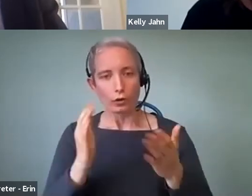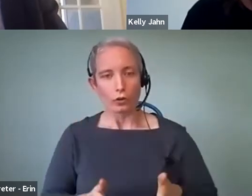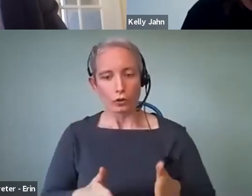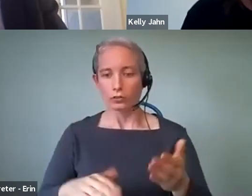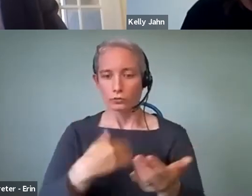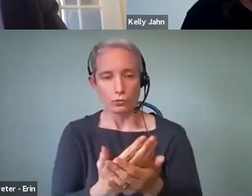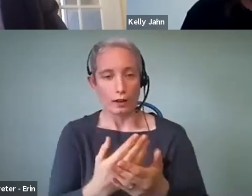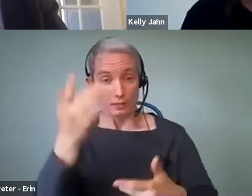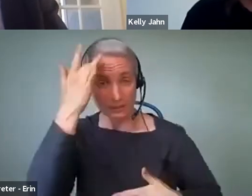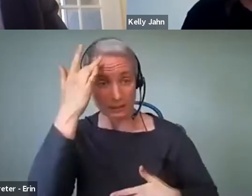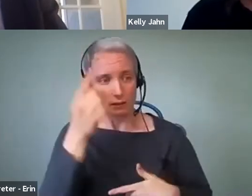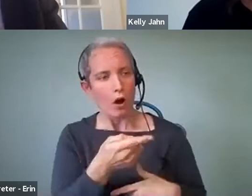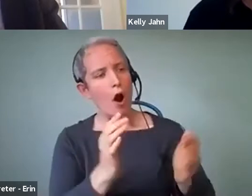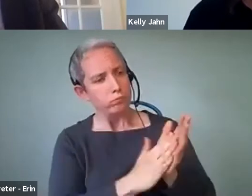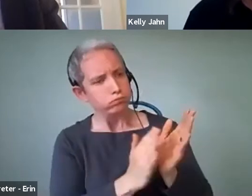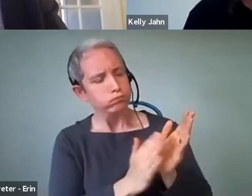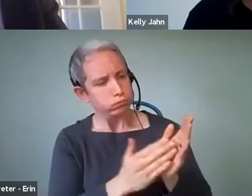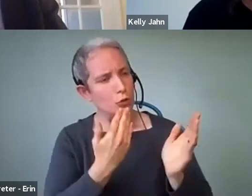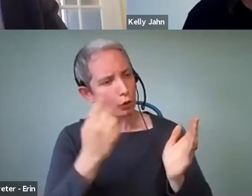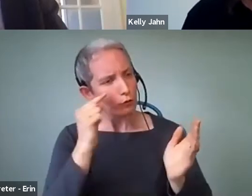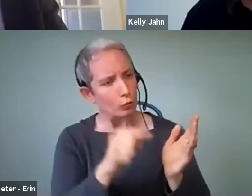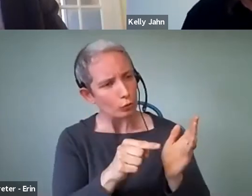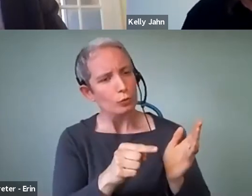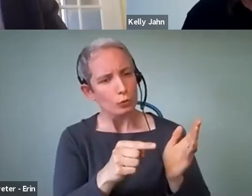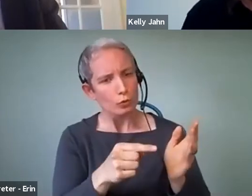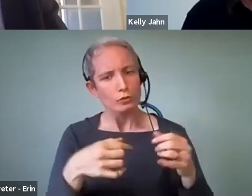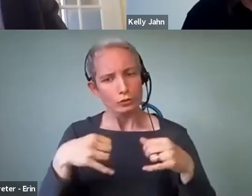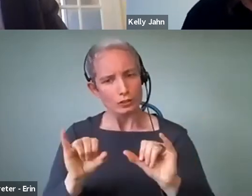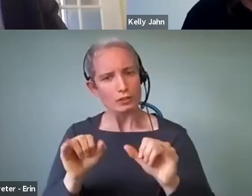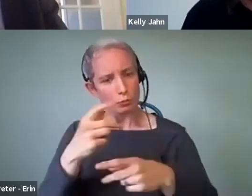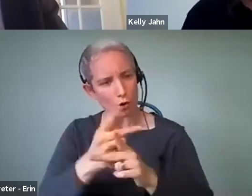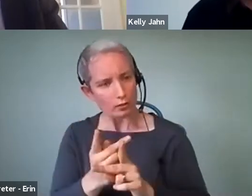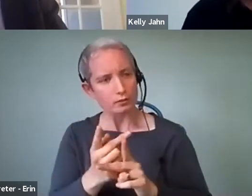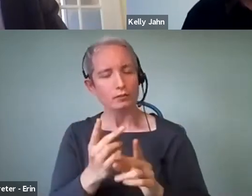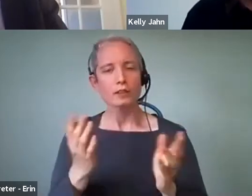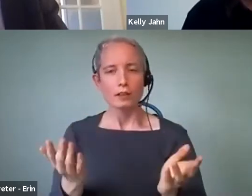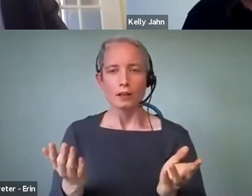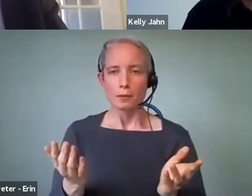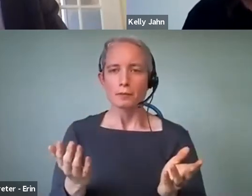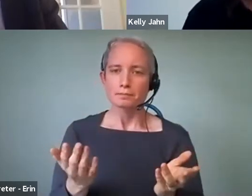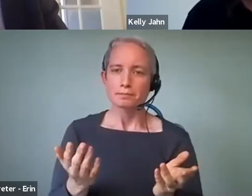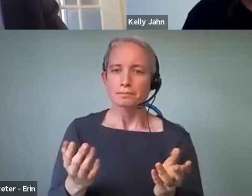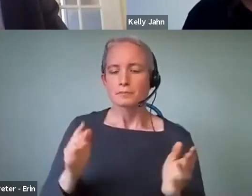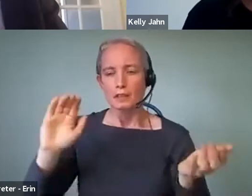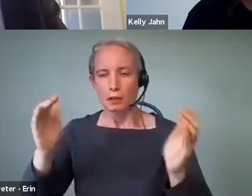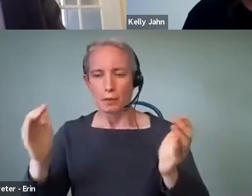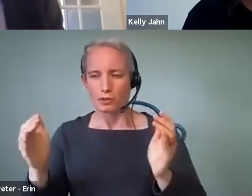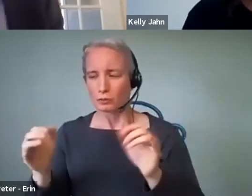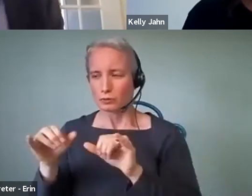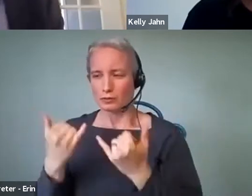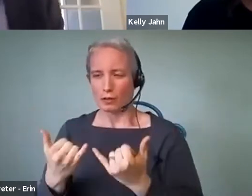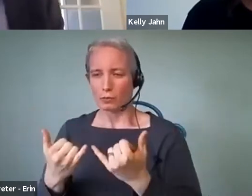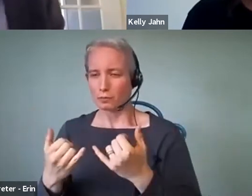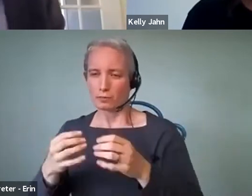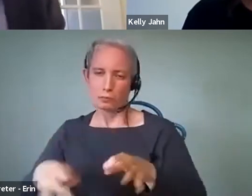hate it, that it is okay and you can still be productive and sniffle in private as opposed to exposing, an entire workforce. So